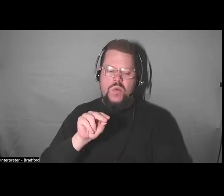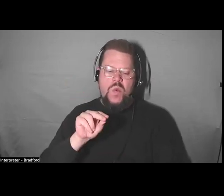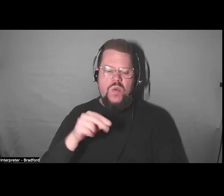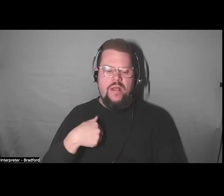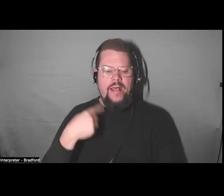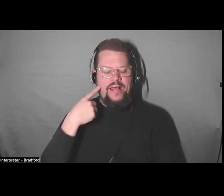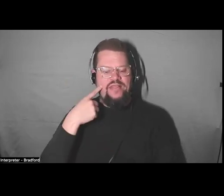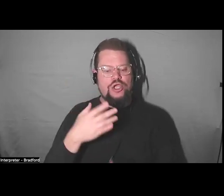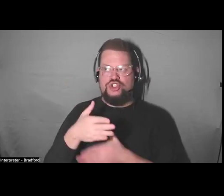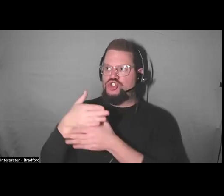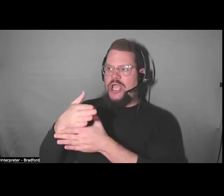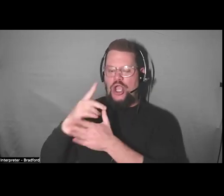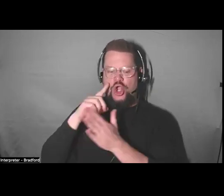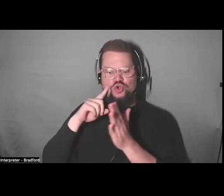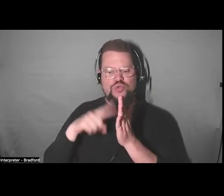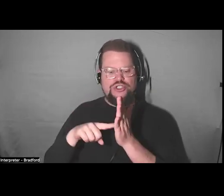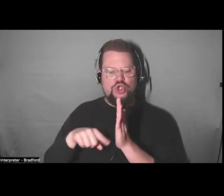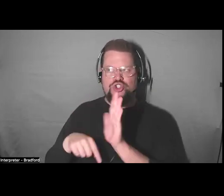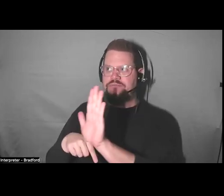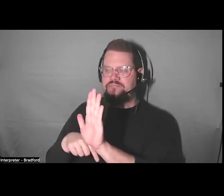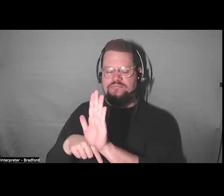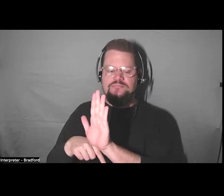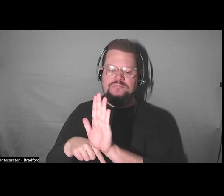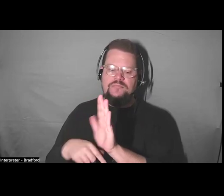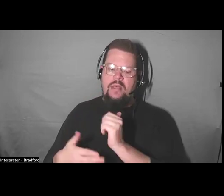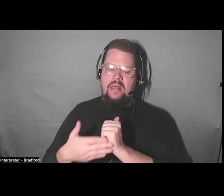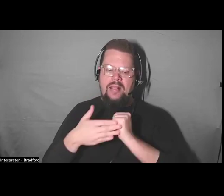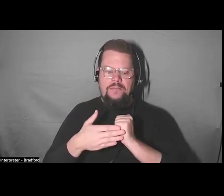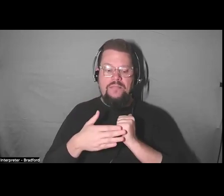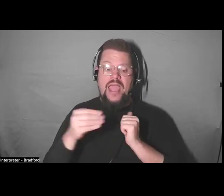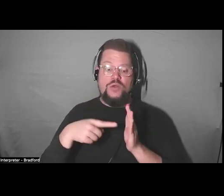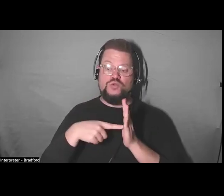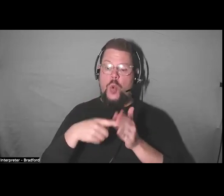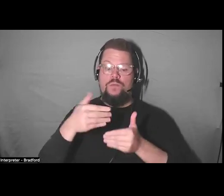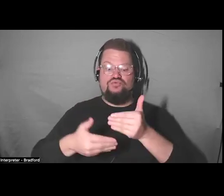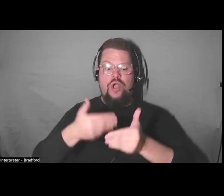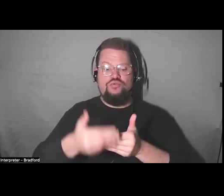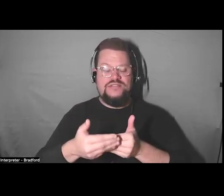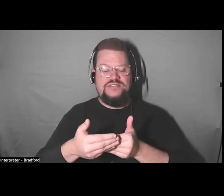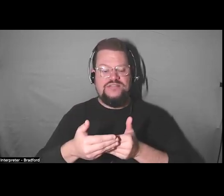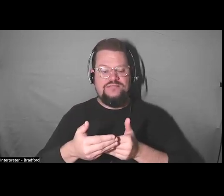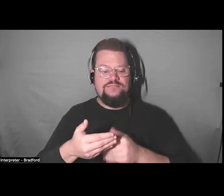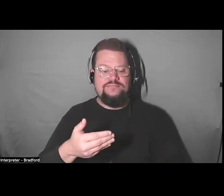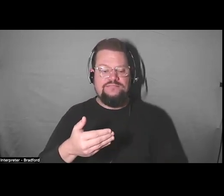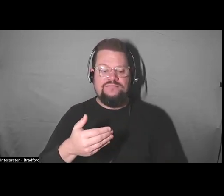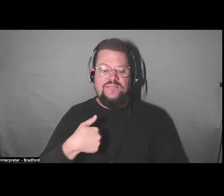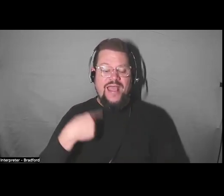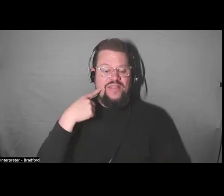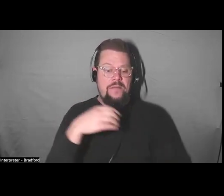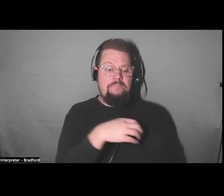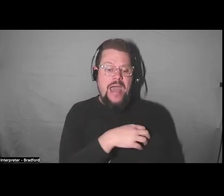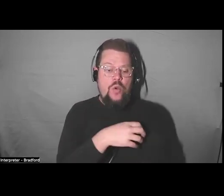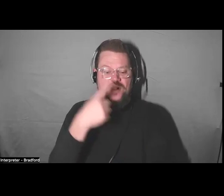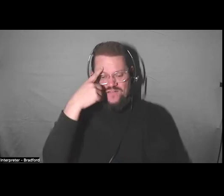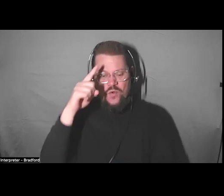research is always great and showing progress. I think it tends to be really, I think, powerful for parents when they see